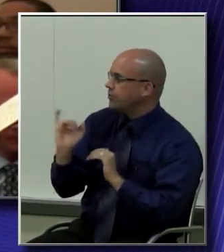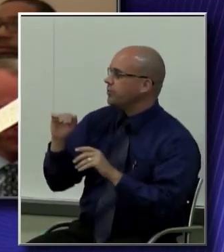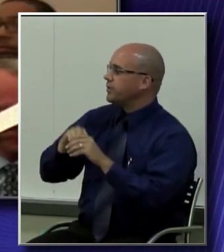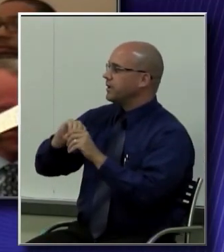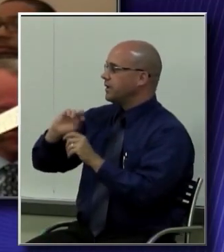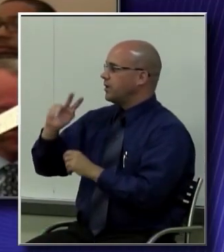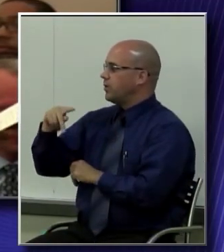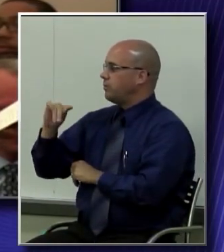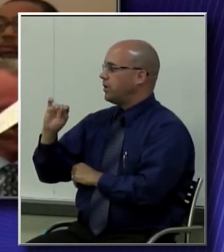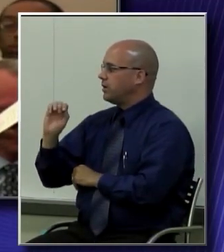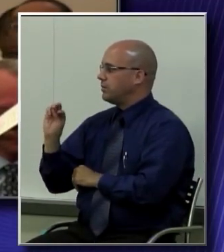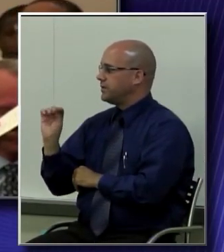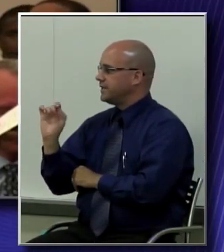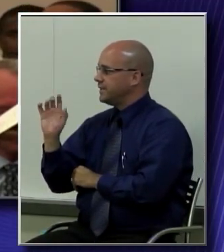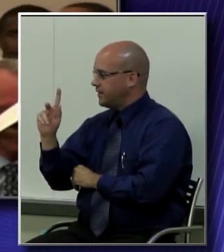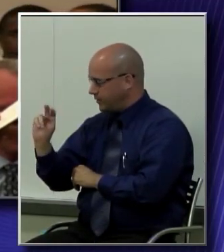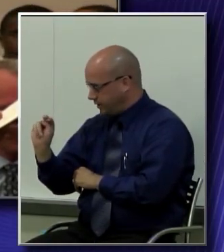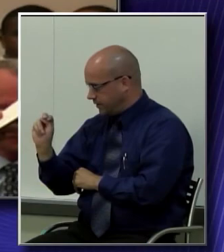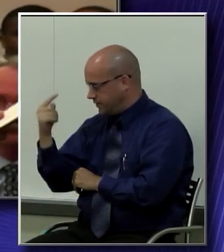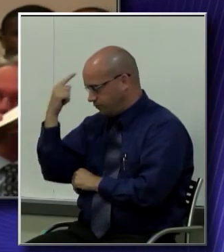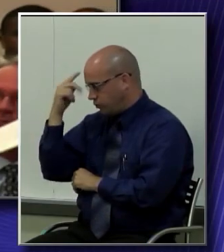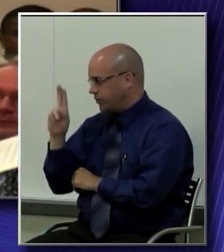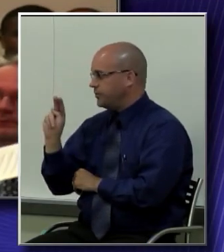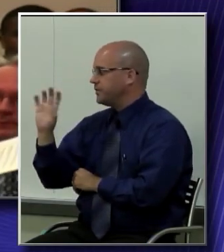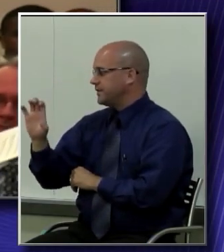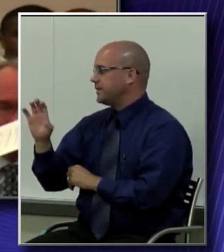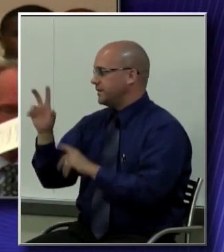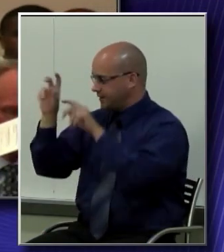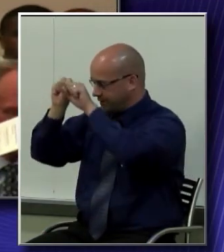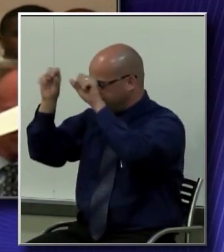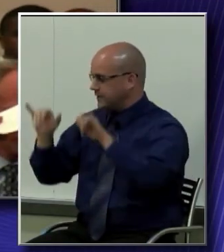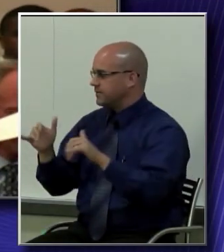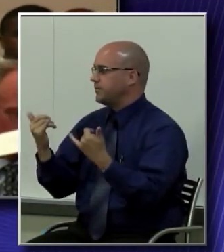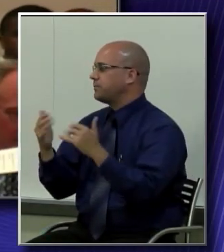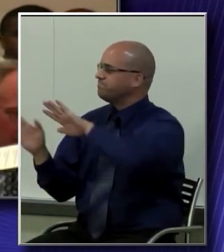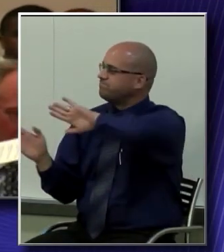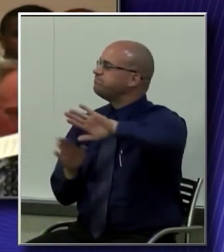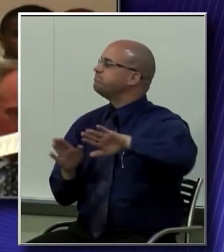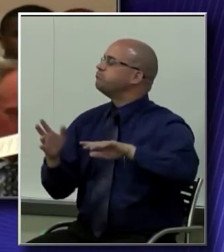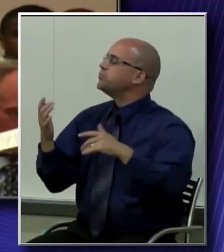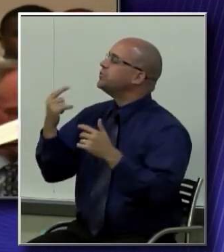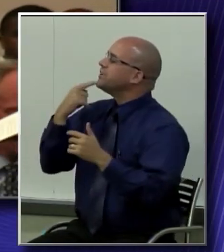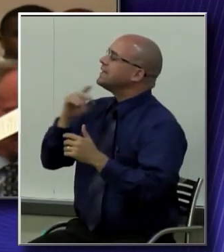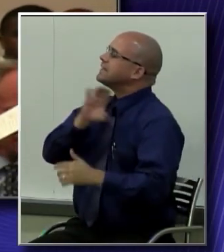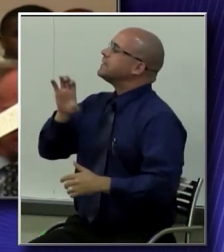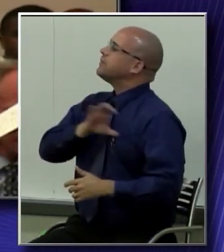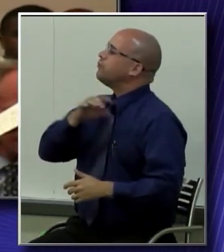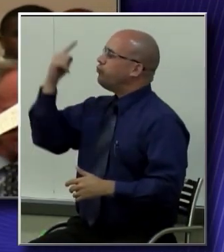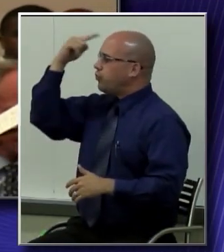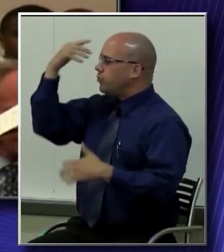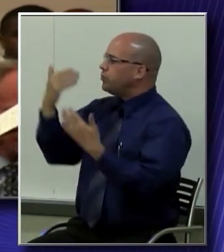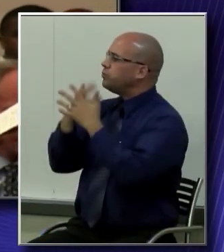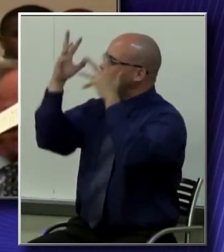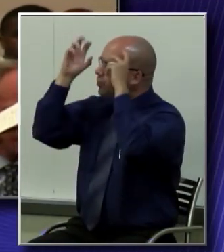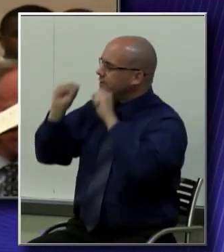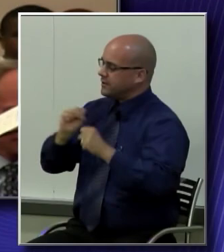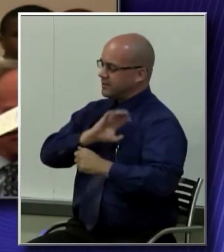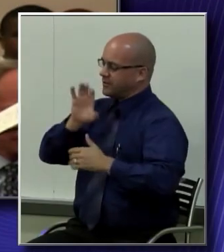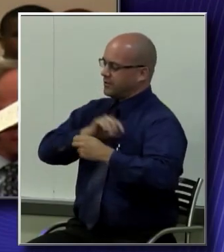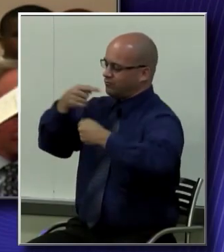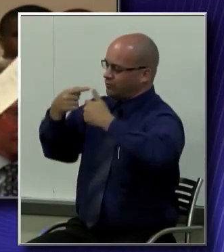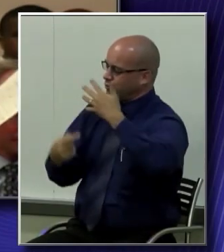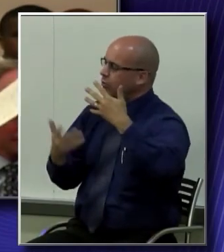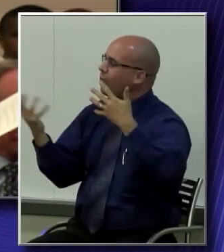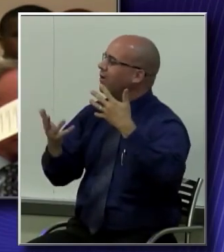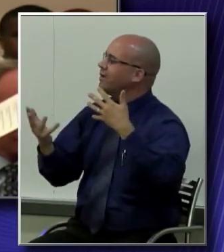UNC System Faculty Assembly. Tonight, you ask us to consider what are the characteristics that we need in a new president. But I'd